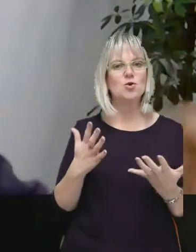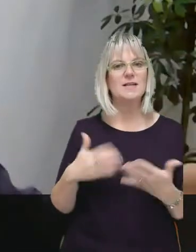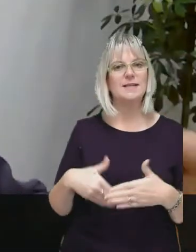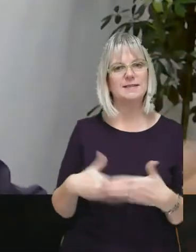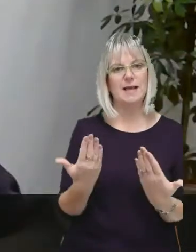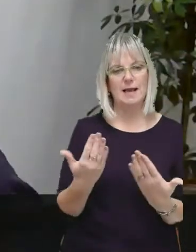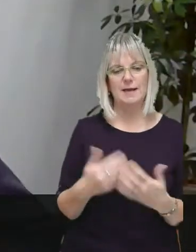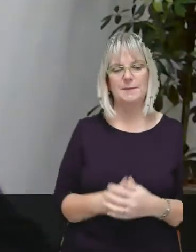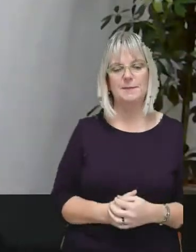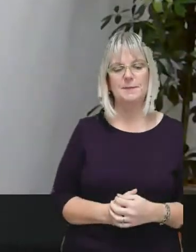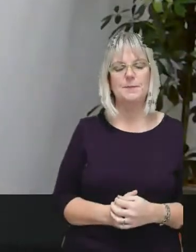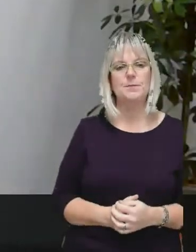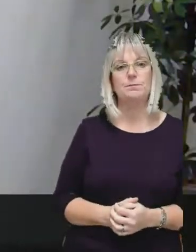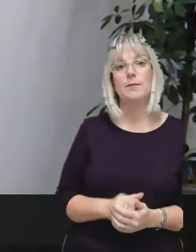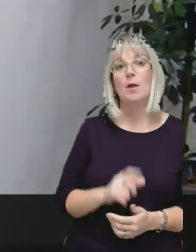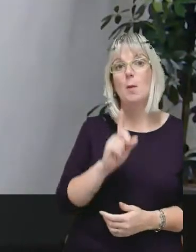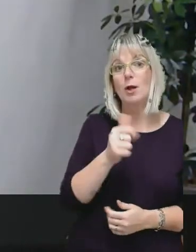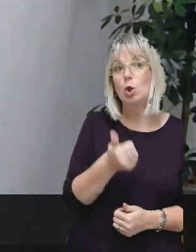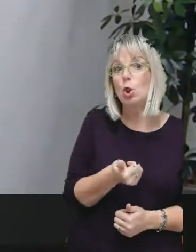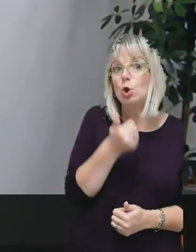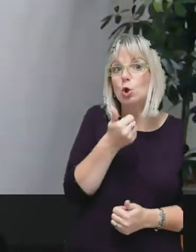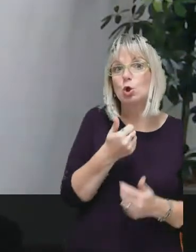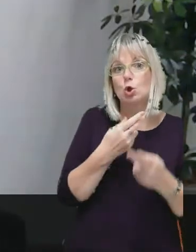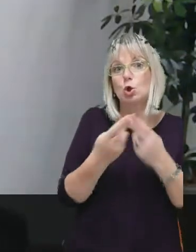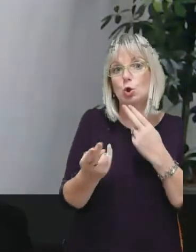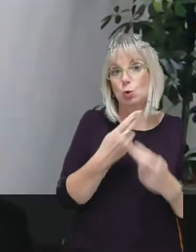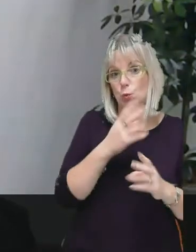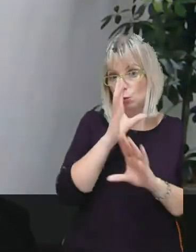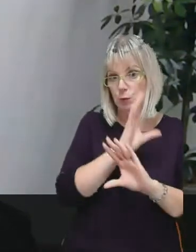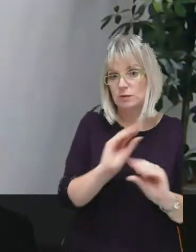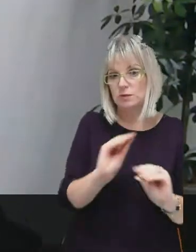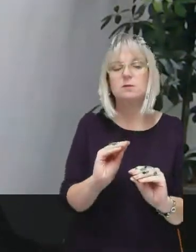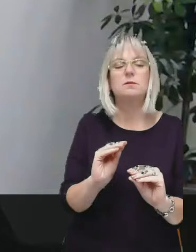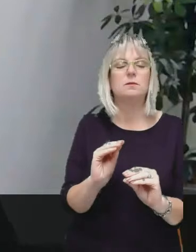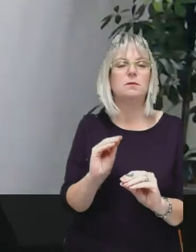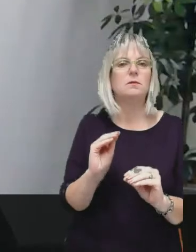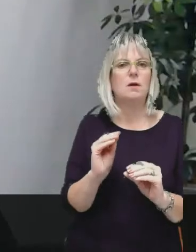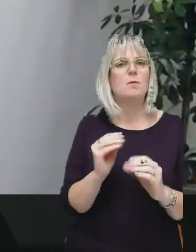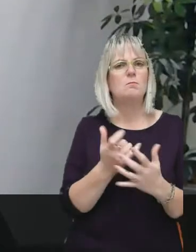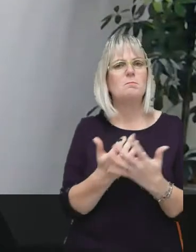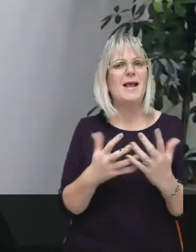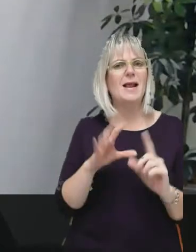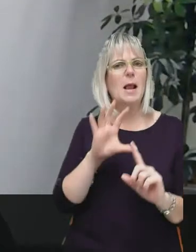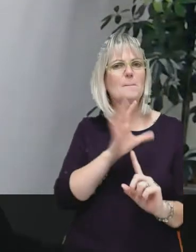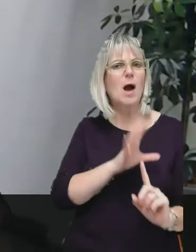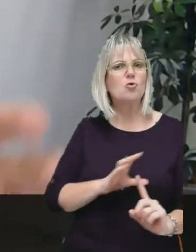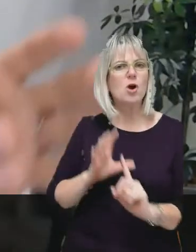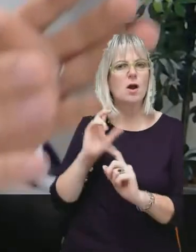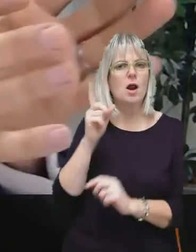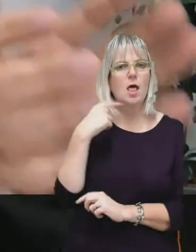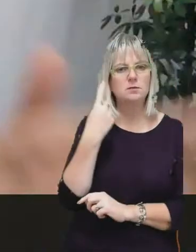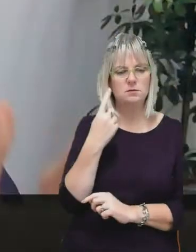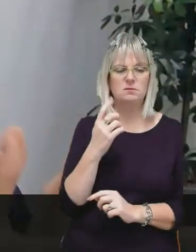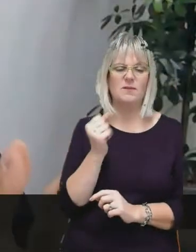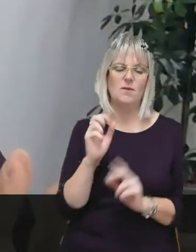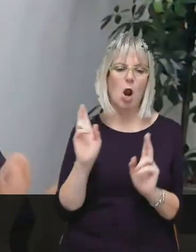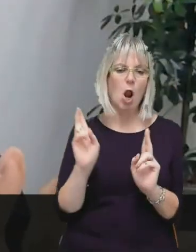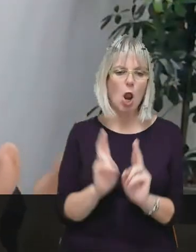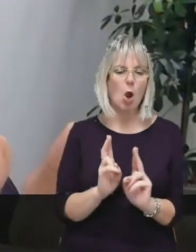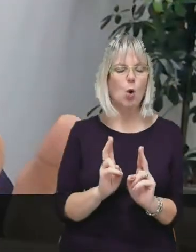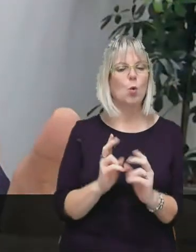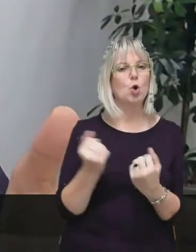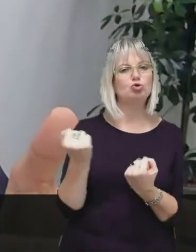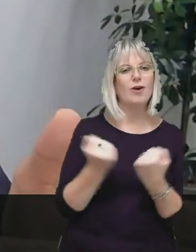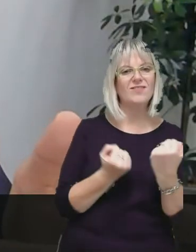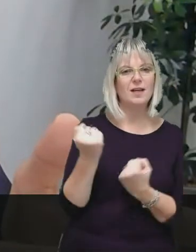in London have school streets, have good examples of low traffic neighbourhoods, have good examples